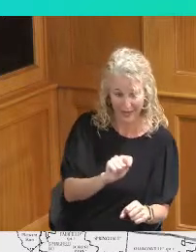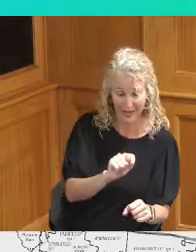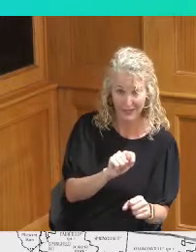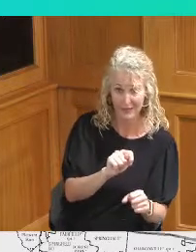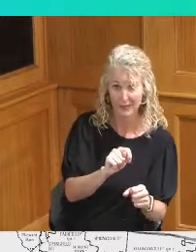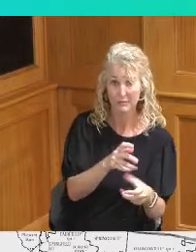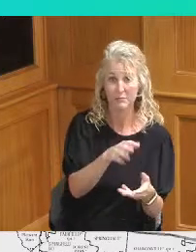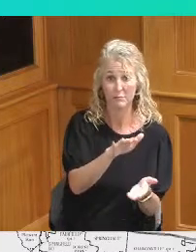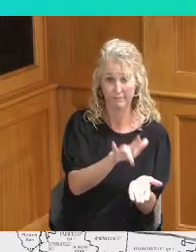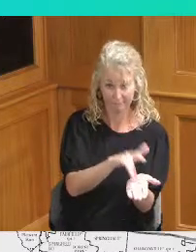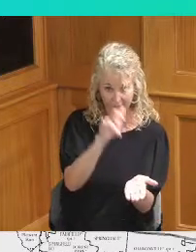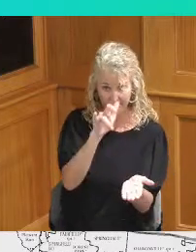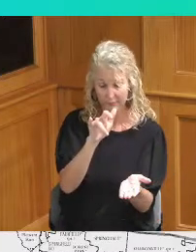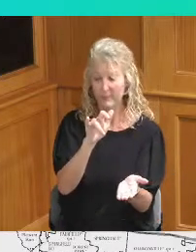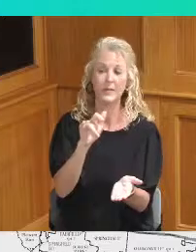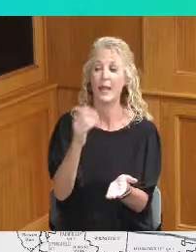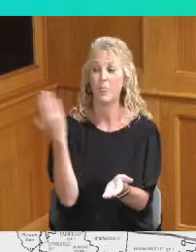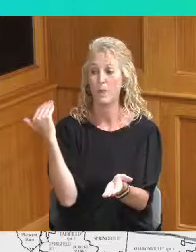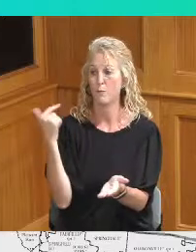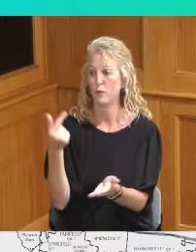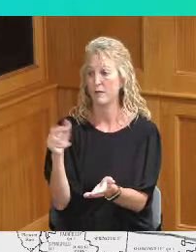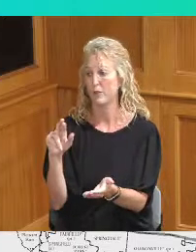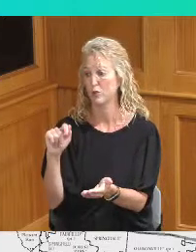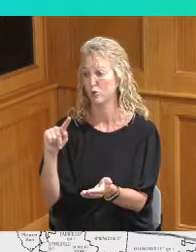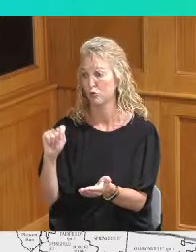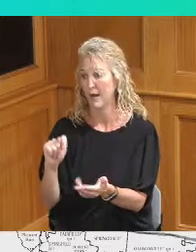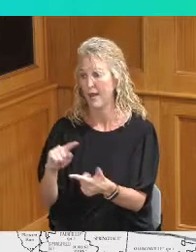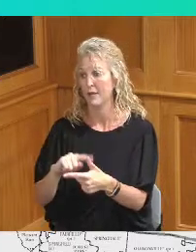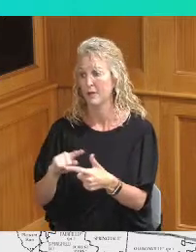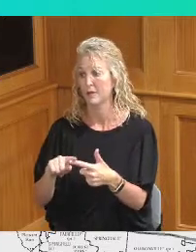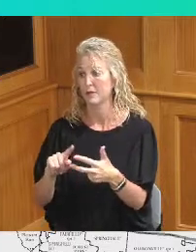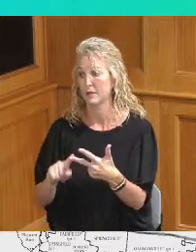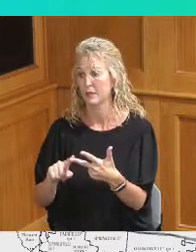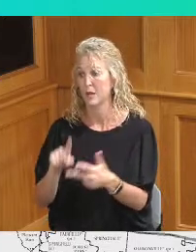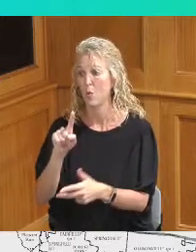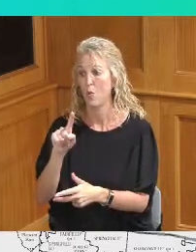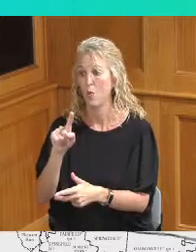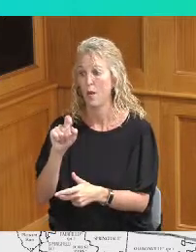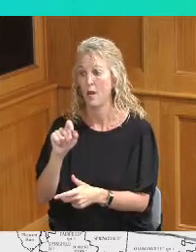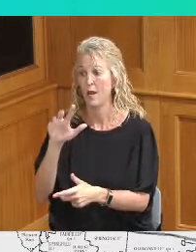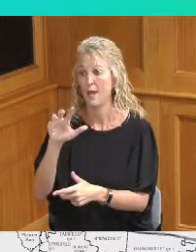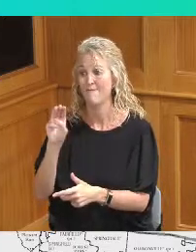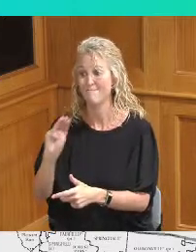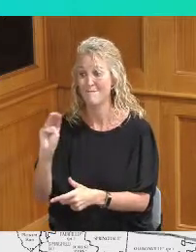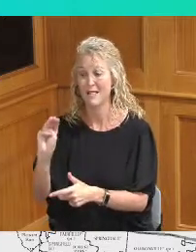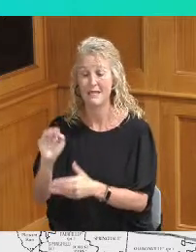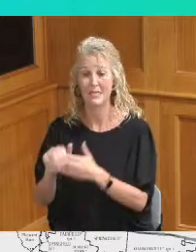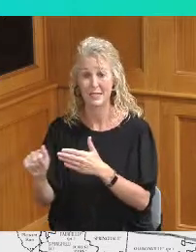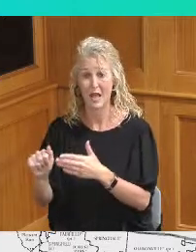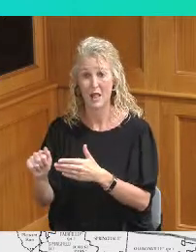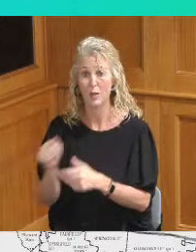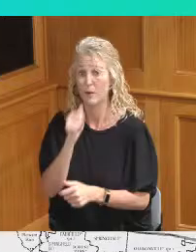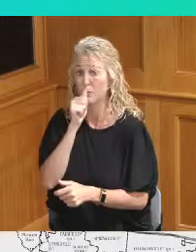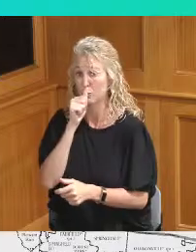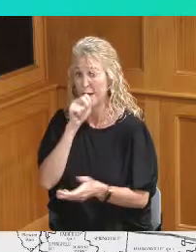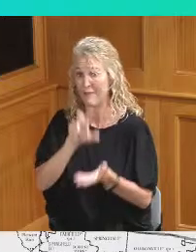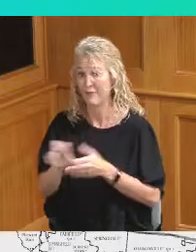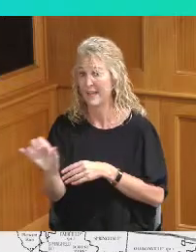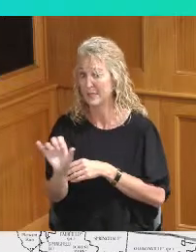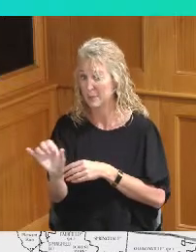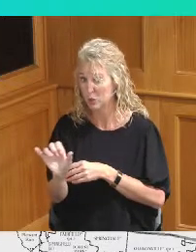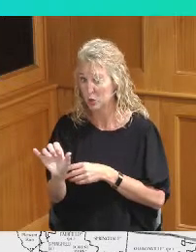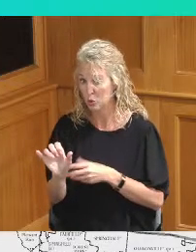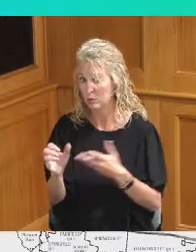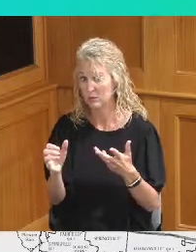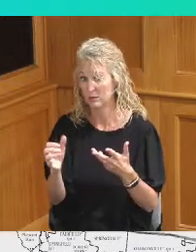2021 CRG grant for acquisition of the building into a $1.5 million private investment, and again, the creation of 30 to